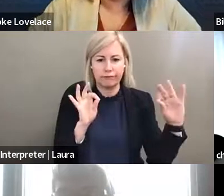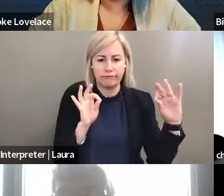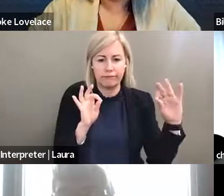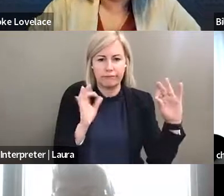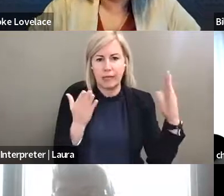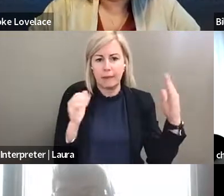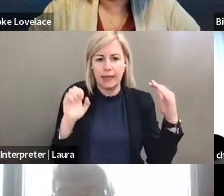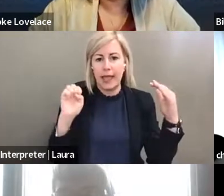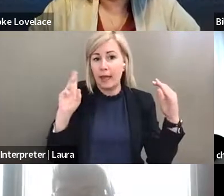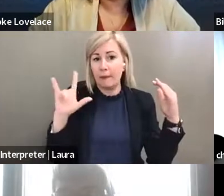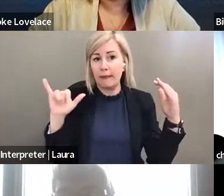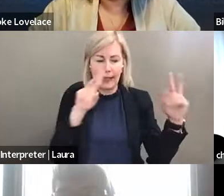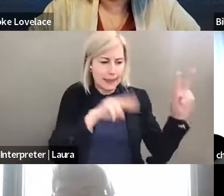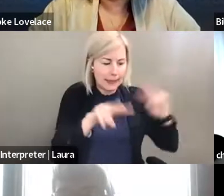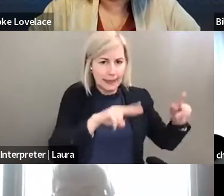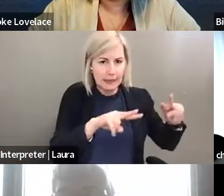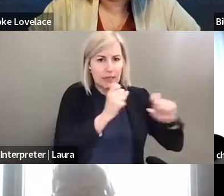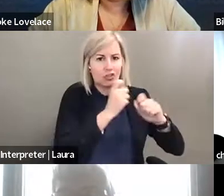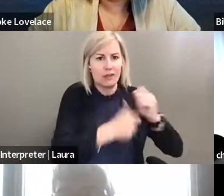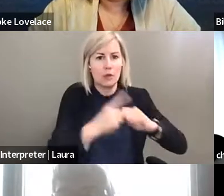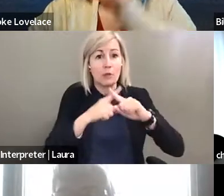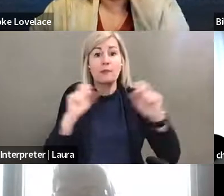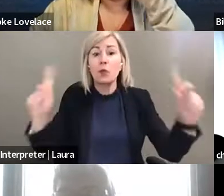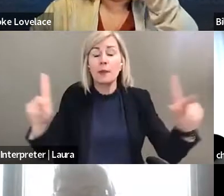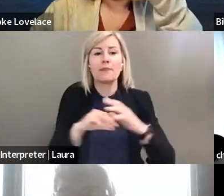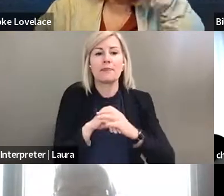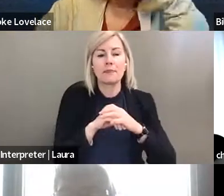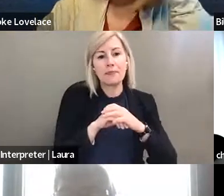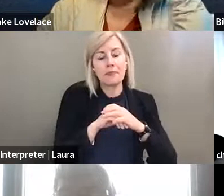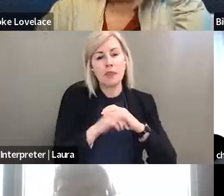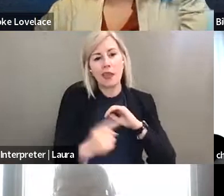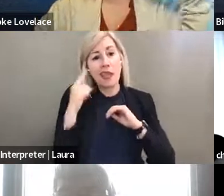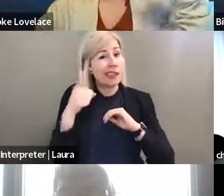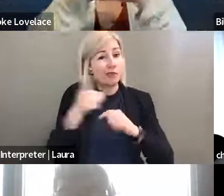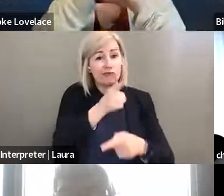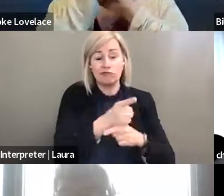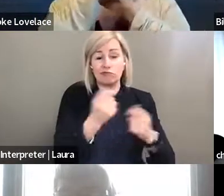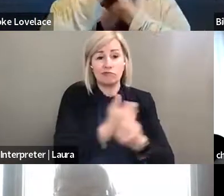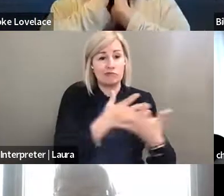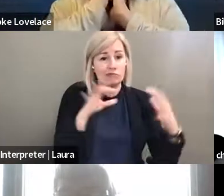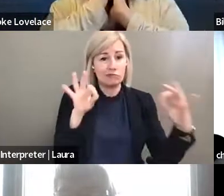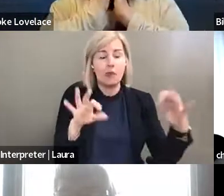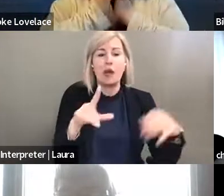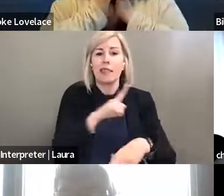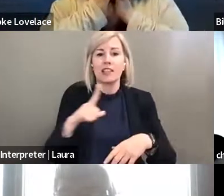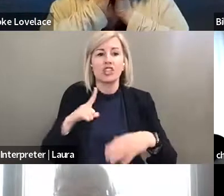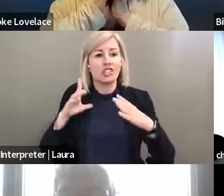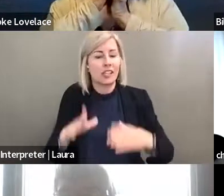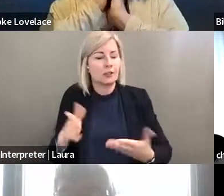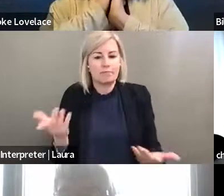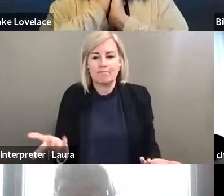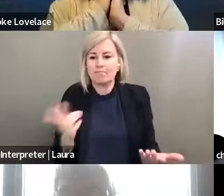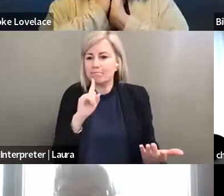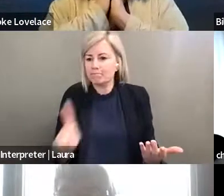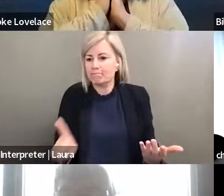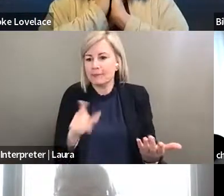Emily can take a look and mute folks. All right, well, I think you had it. The legislature has not been meeting much